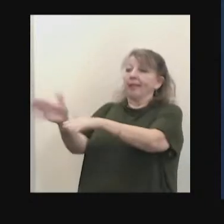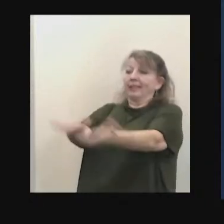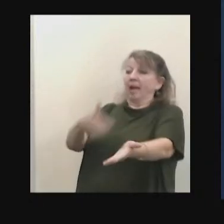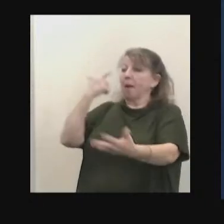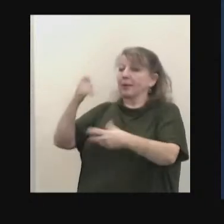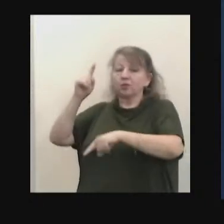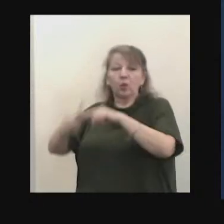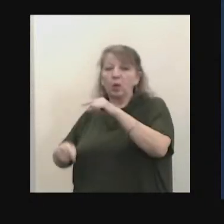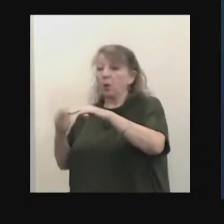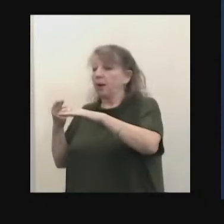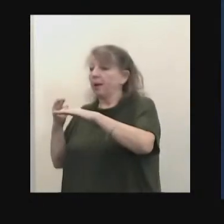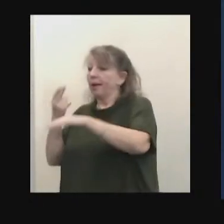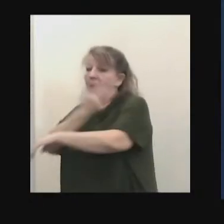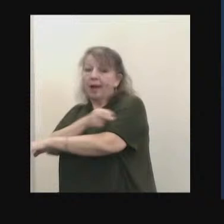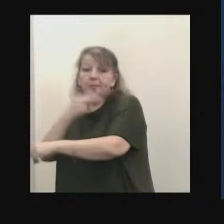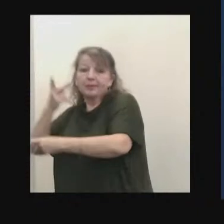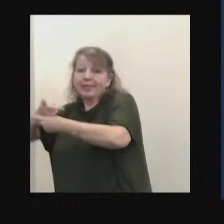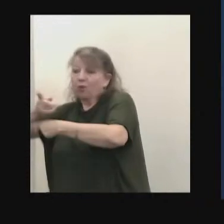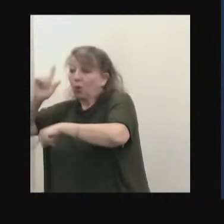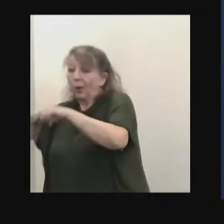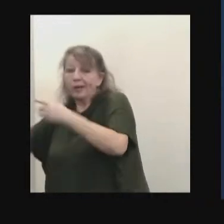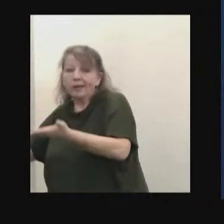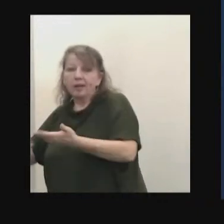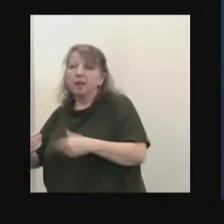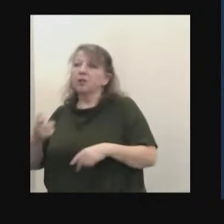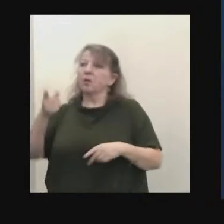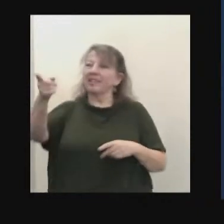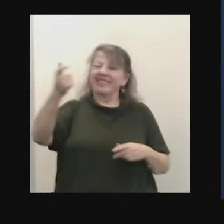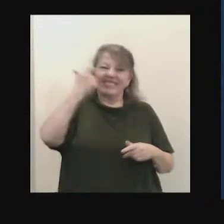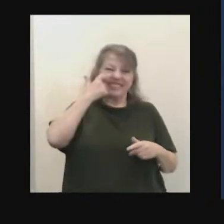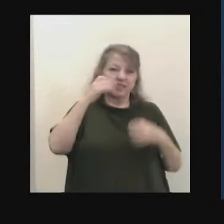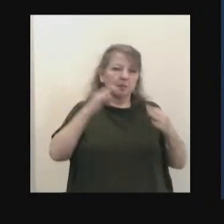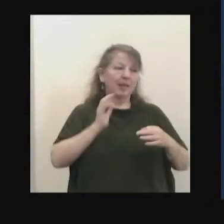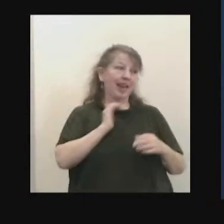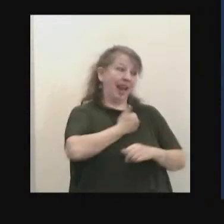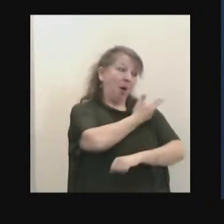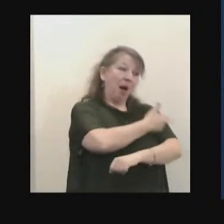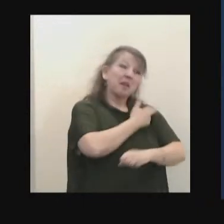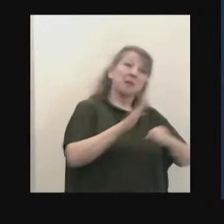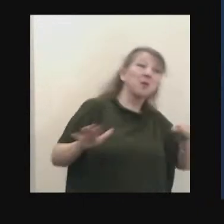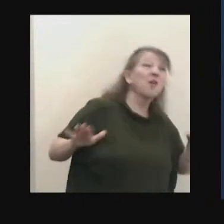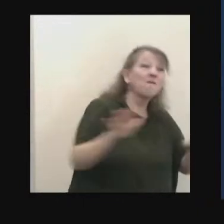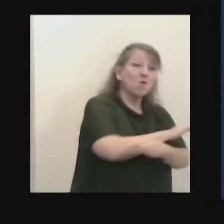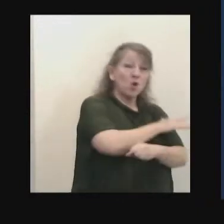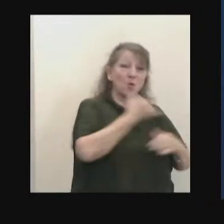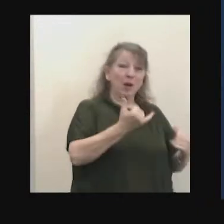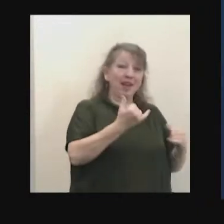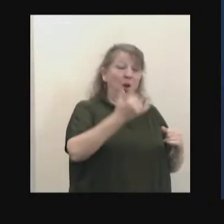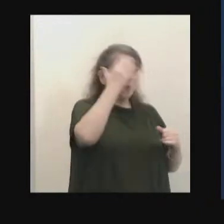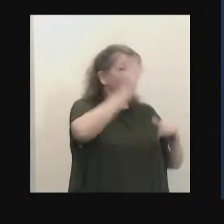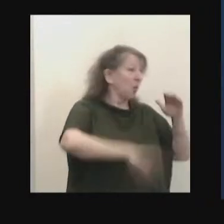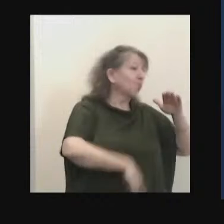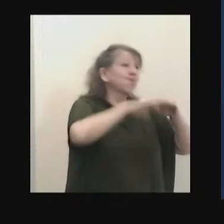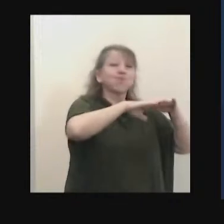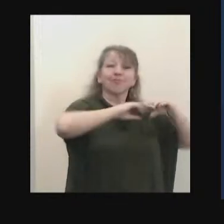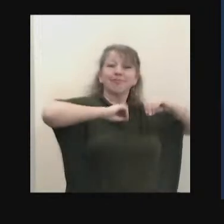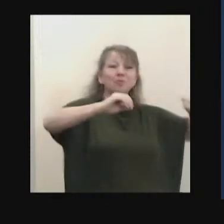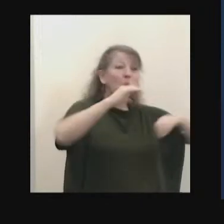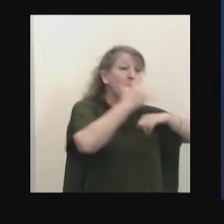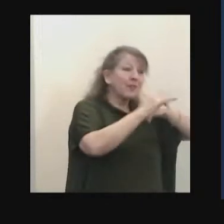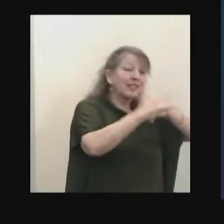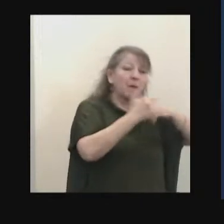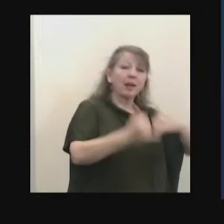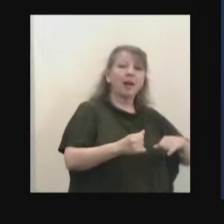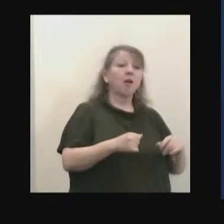the hospitals, as the county executive presented, are full, they're at capacity. We know that the wait times